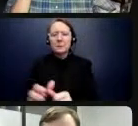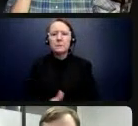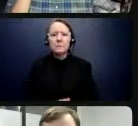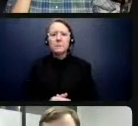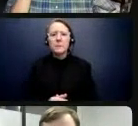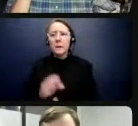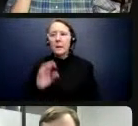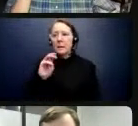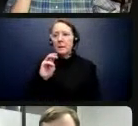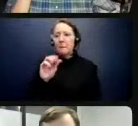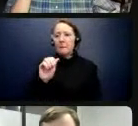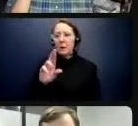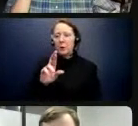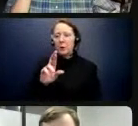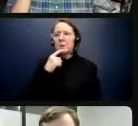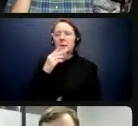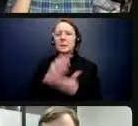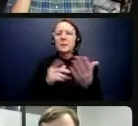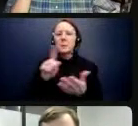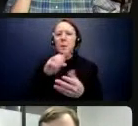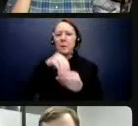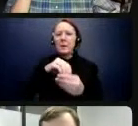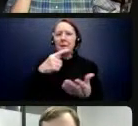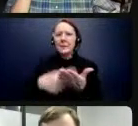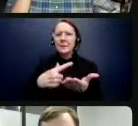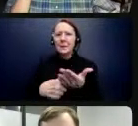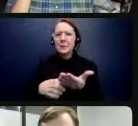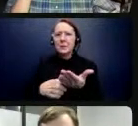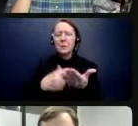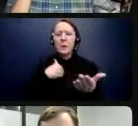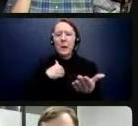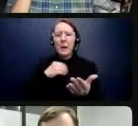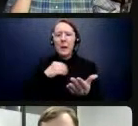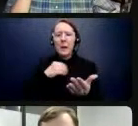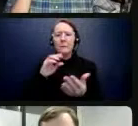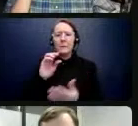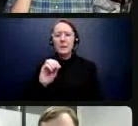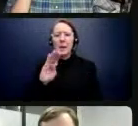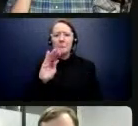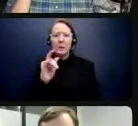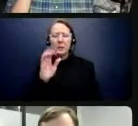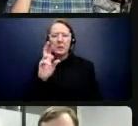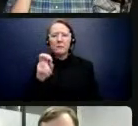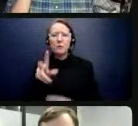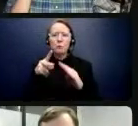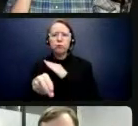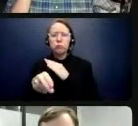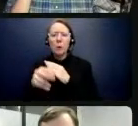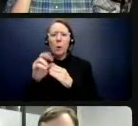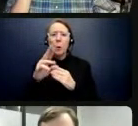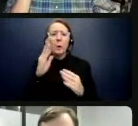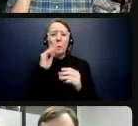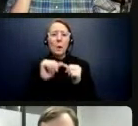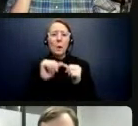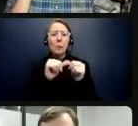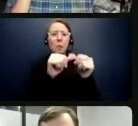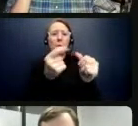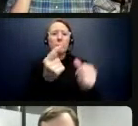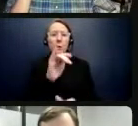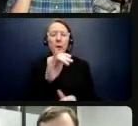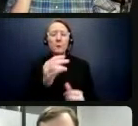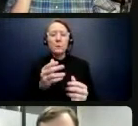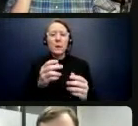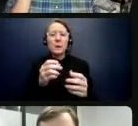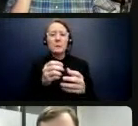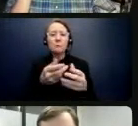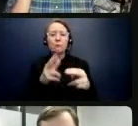somewhere in this discussion is an objective to cut the tail on this thing, or it's going to last forever and get bigger and bigger.